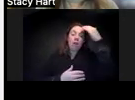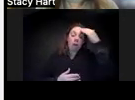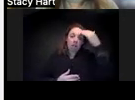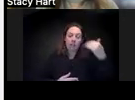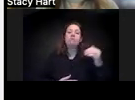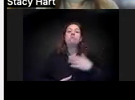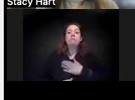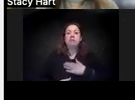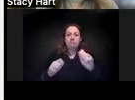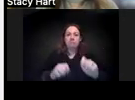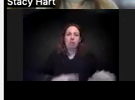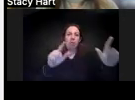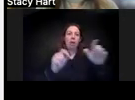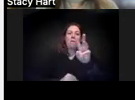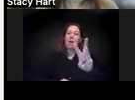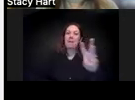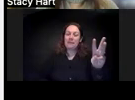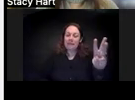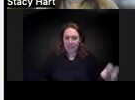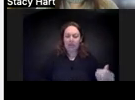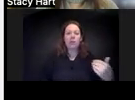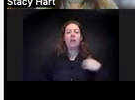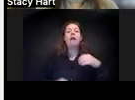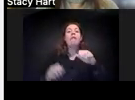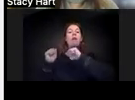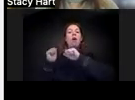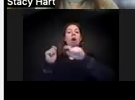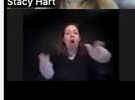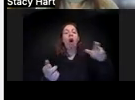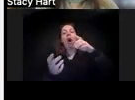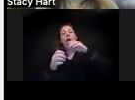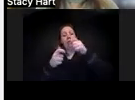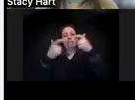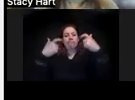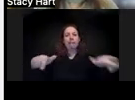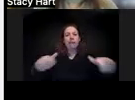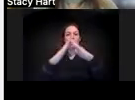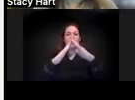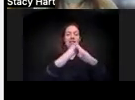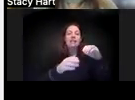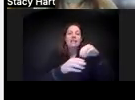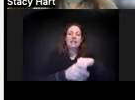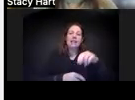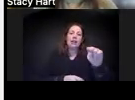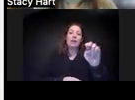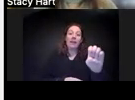and major cities within each New England state. Moving on to effective communication.